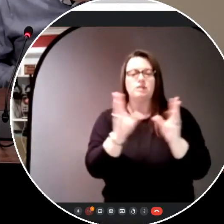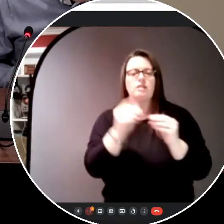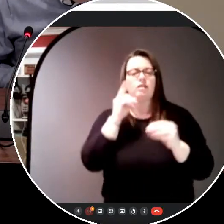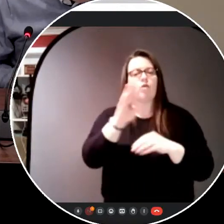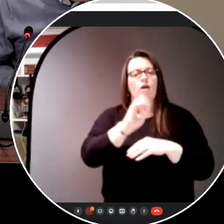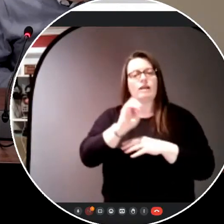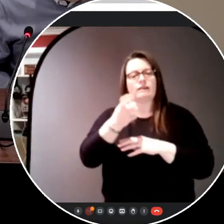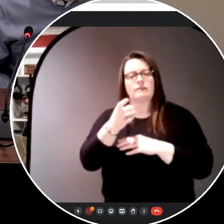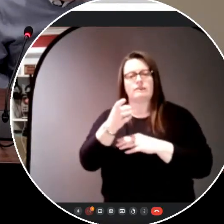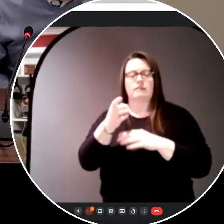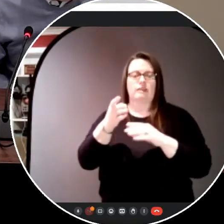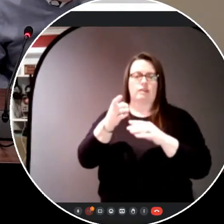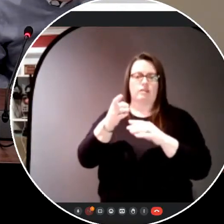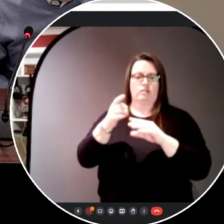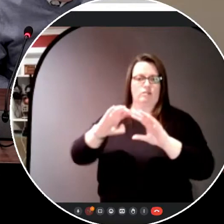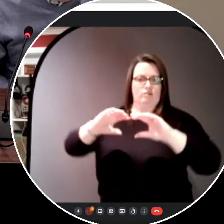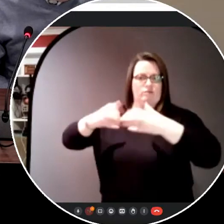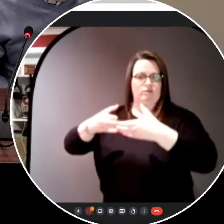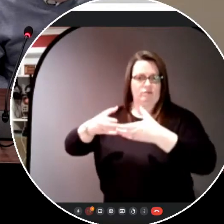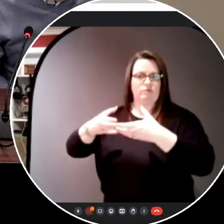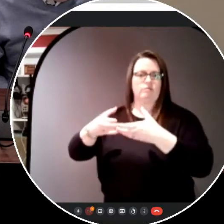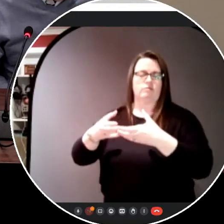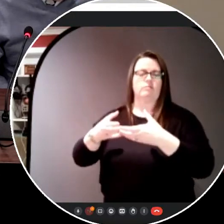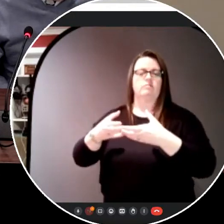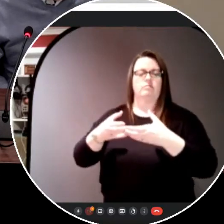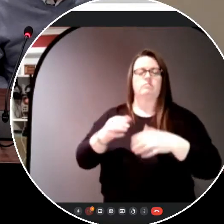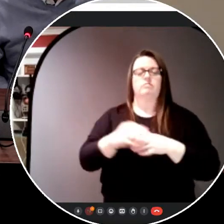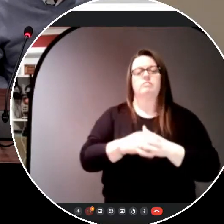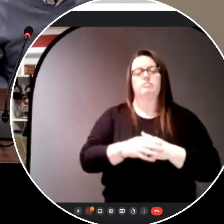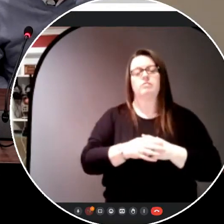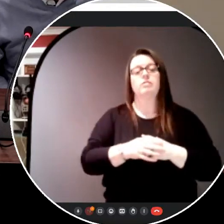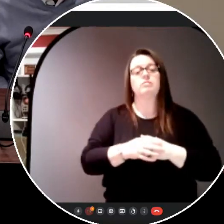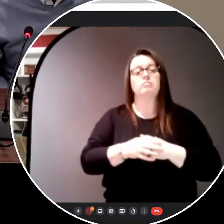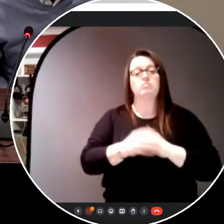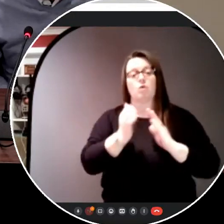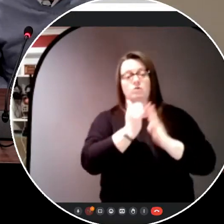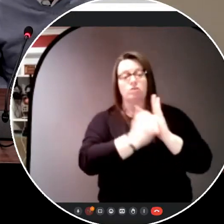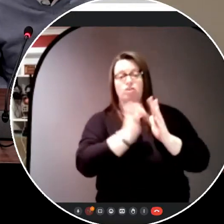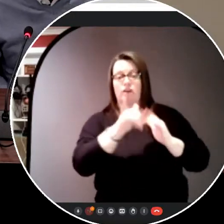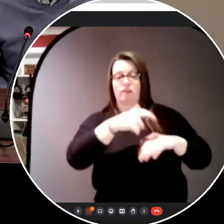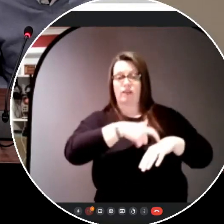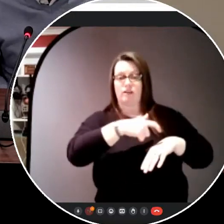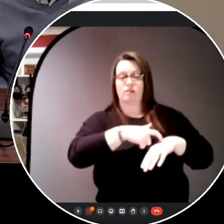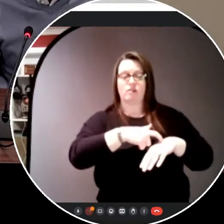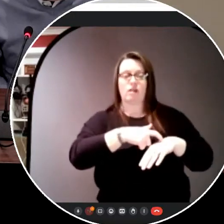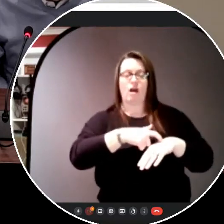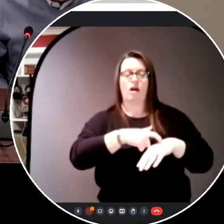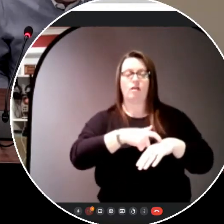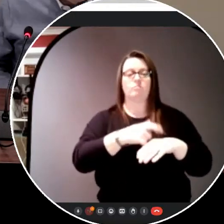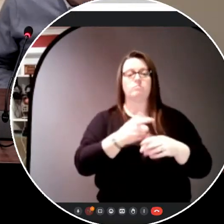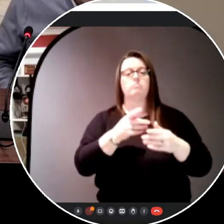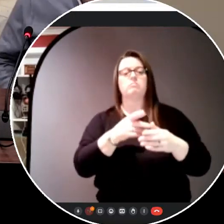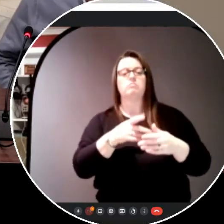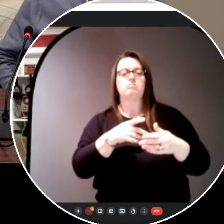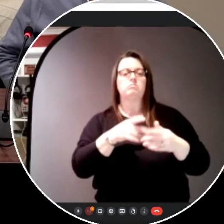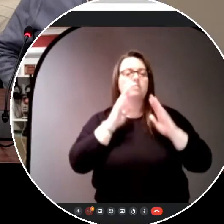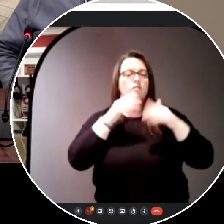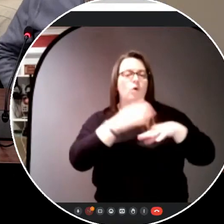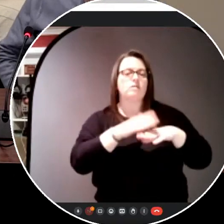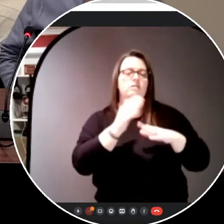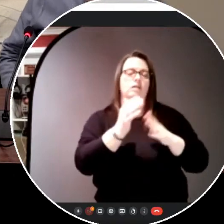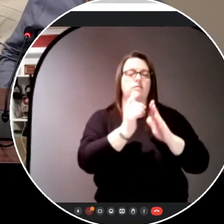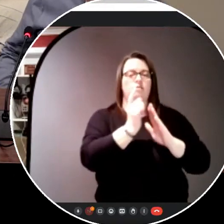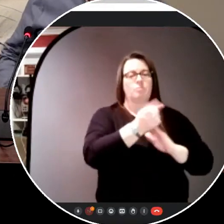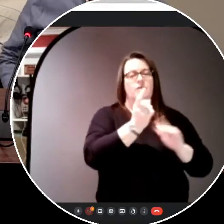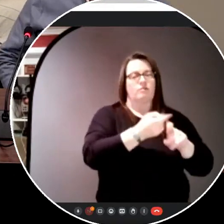our board meetings. The agenda, other than addressing our minutes from the prior meeting in November, just had one item of new business on it,